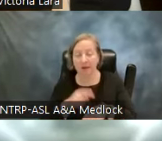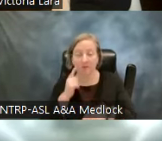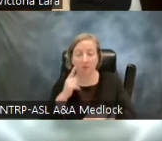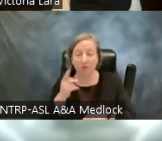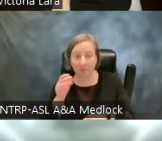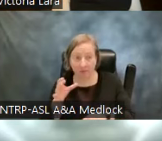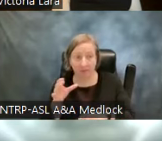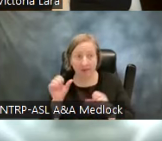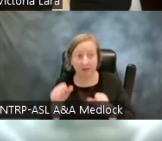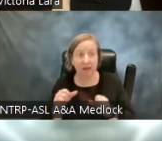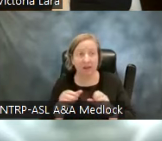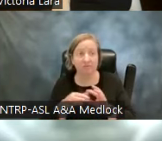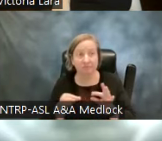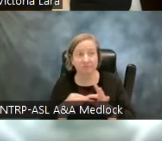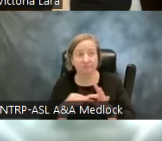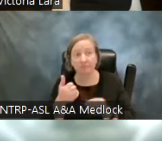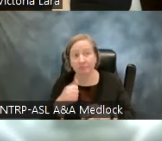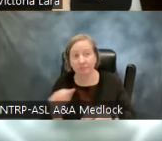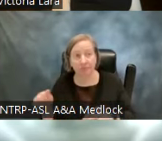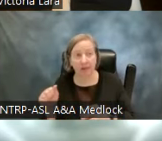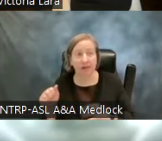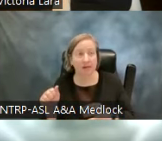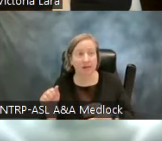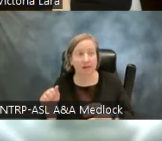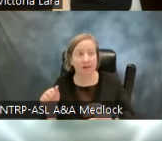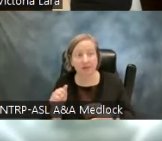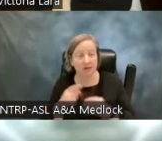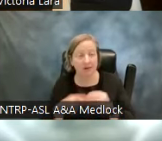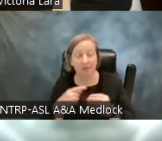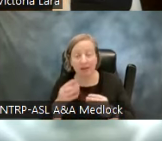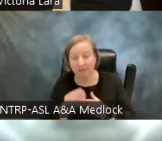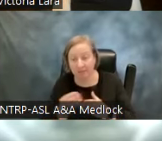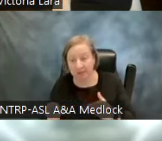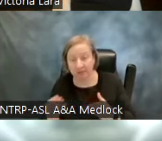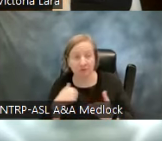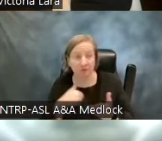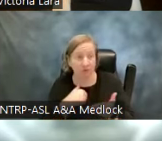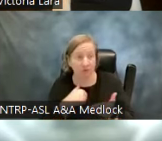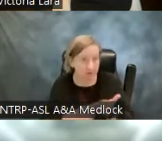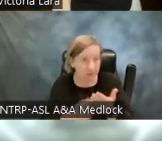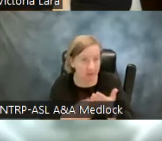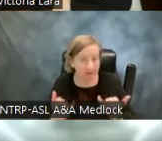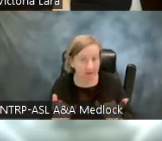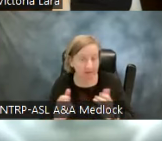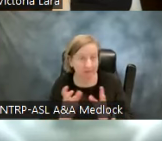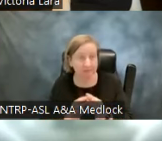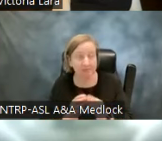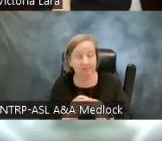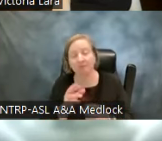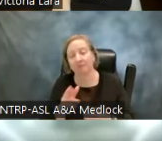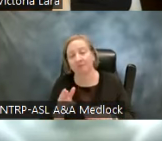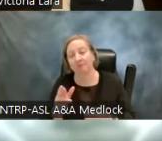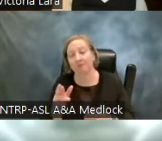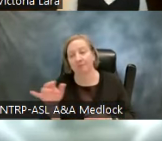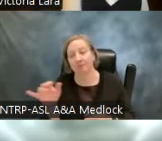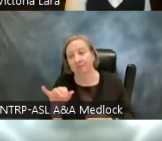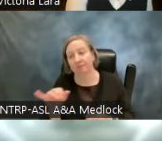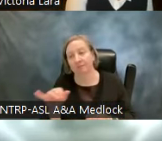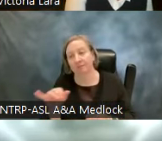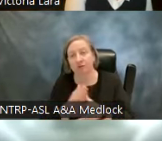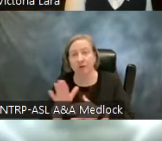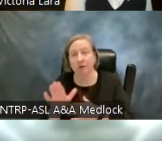make any comments about the materials that were discussed at the meetings, or also share